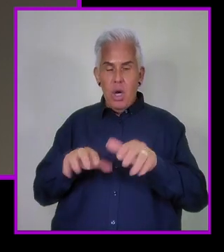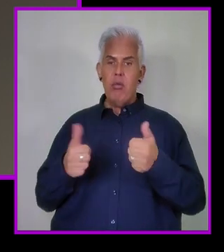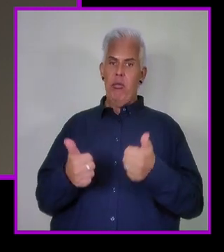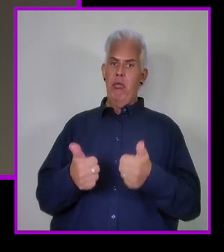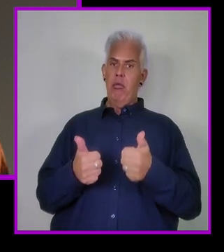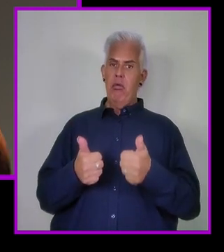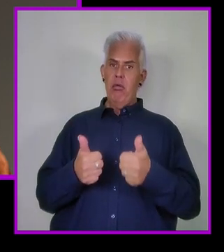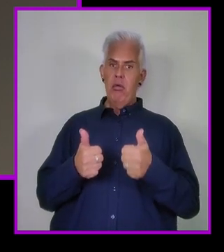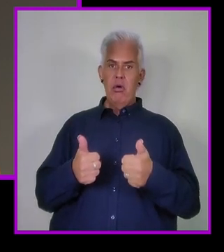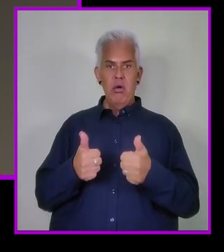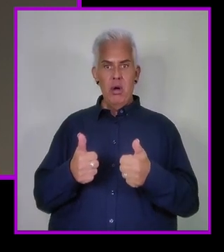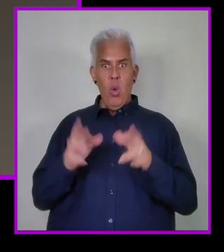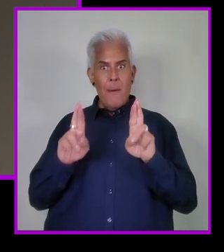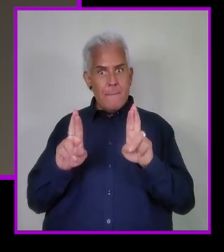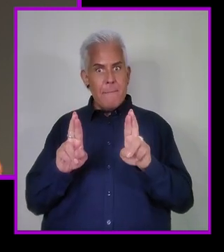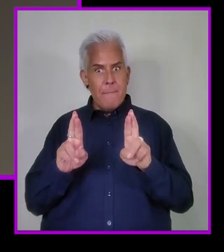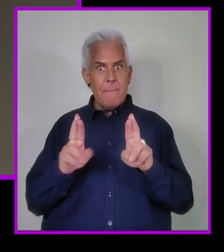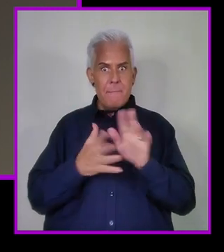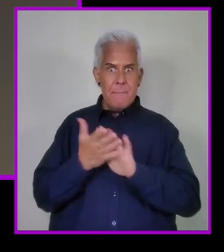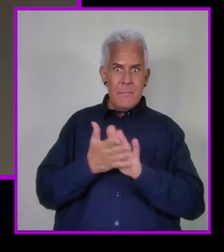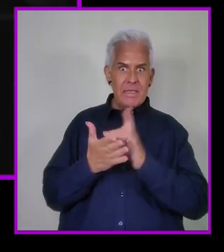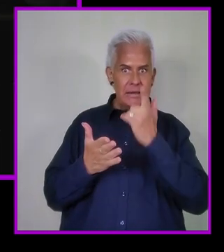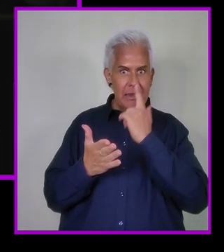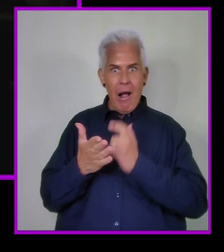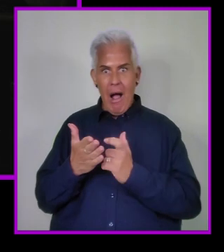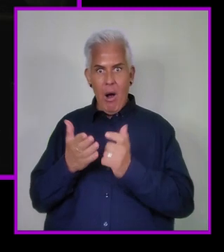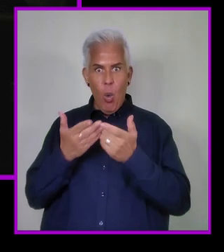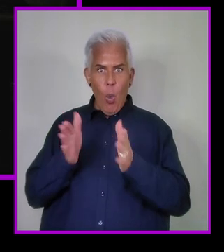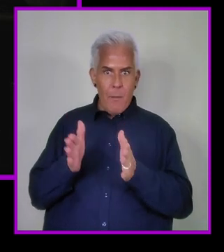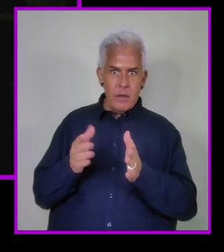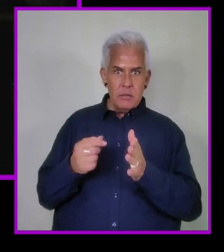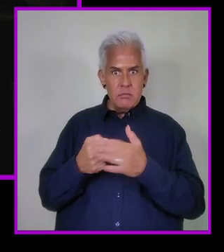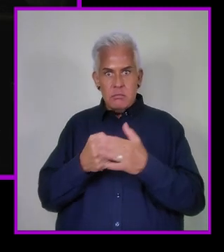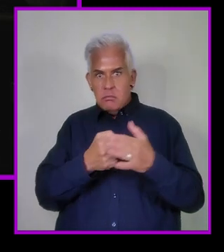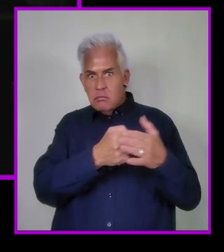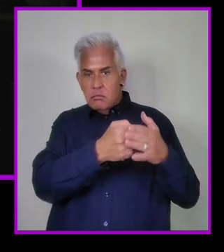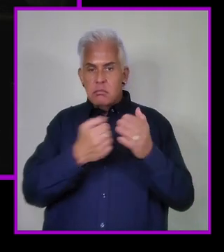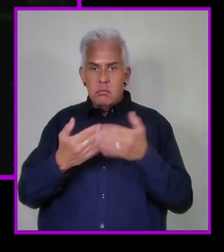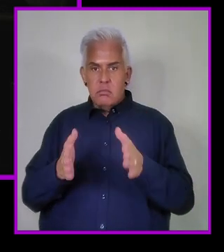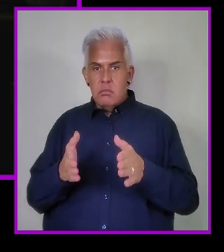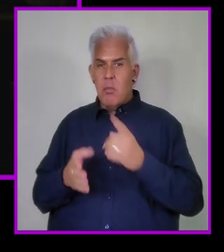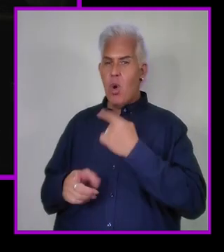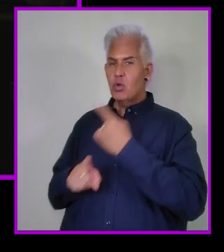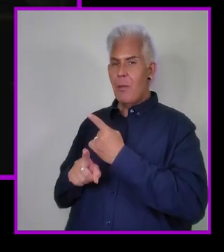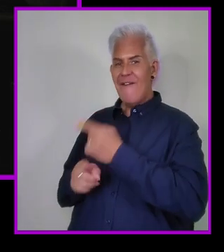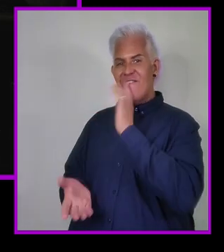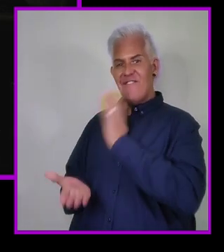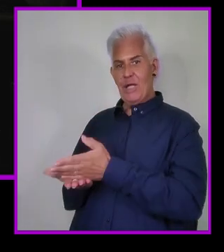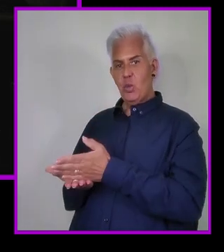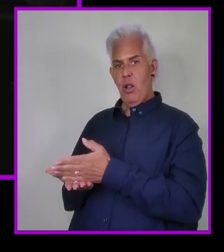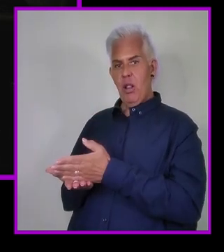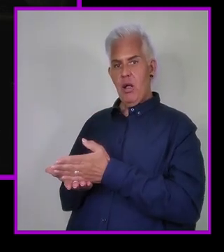to be there. Mm. And, you know, let's hope it will open more doors. Mm. There's a lot of pressure that comes with it. But you also talk about factual, and I